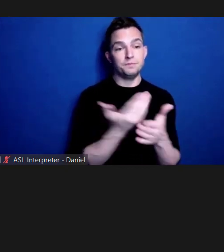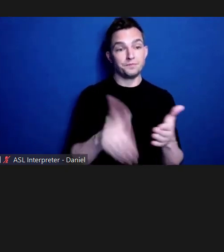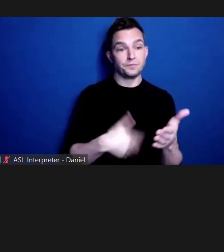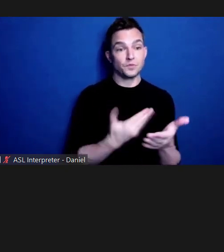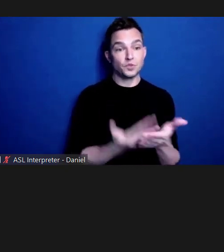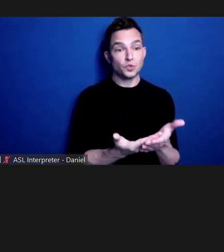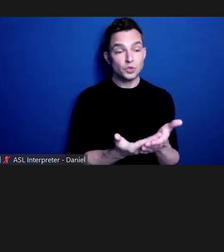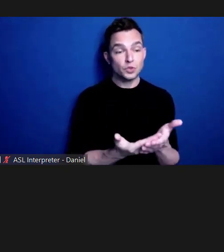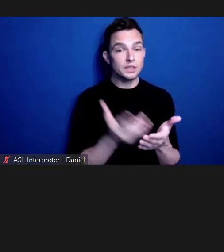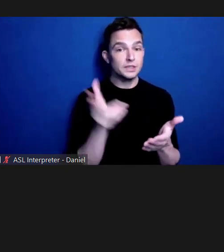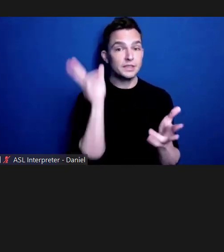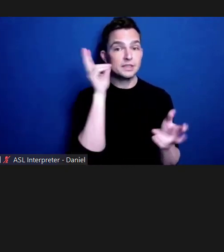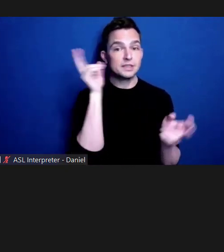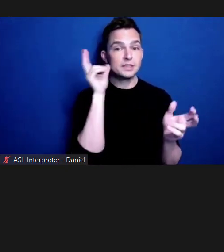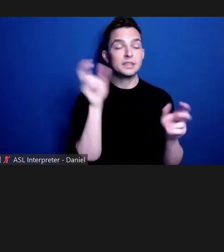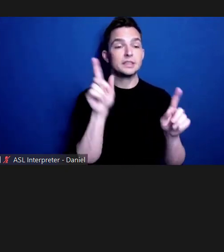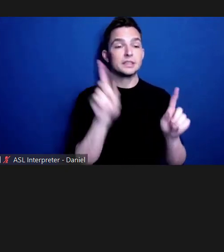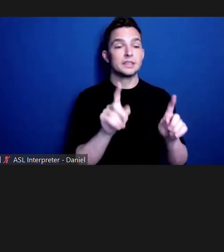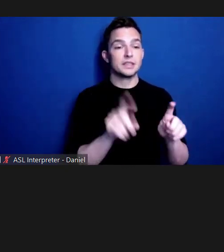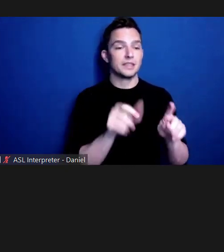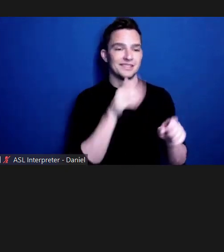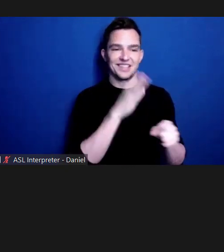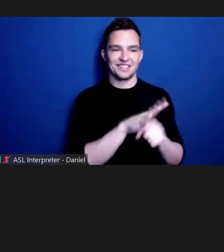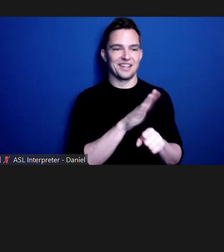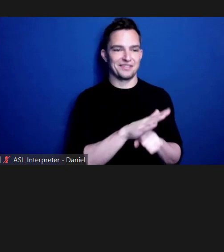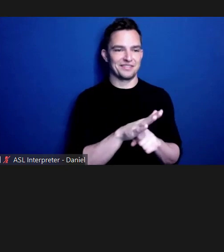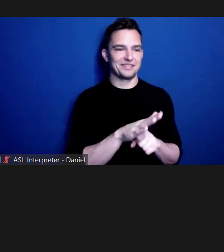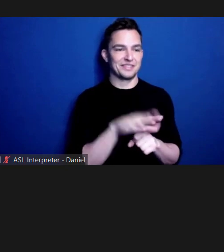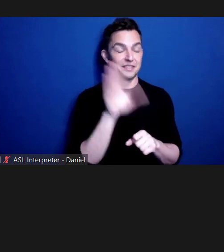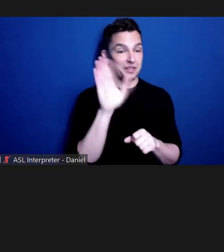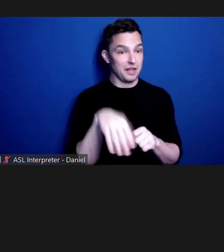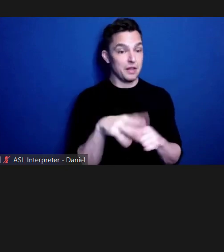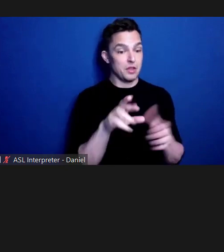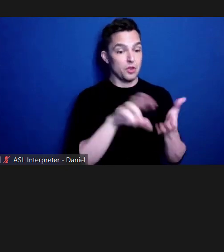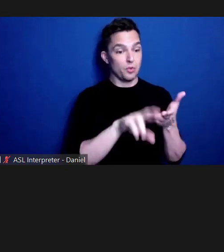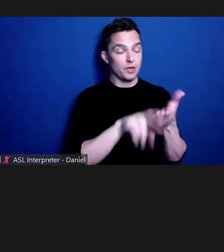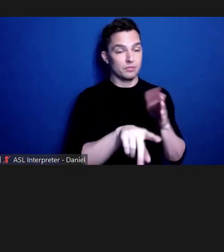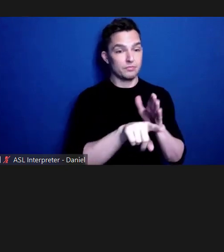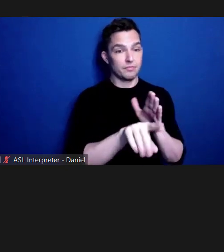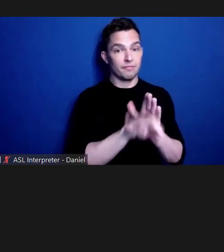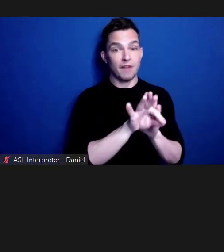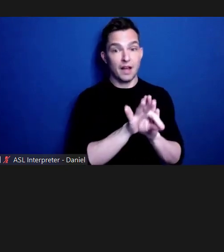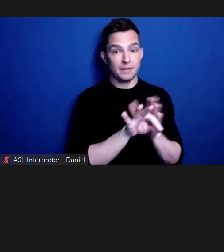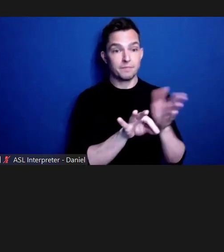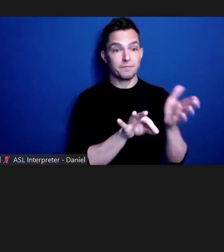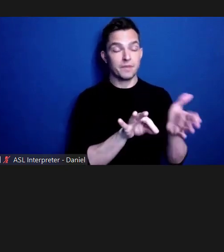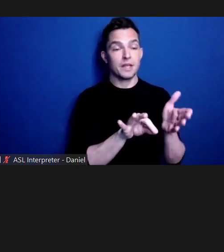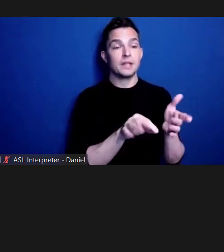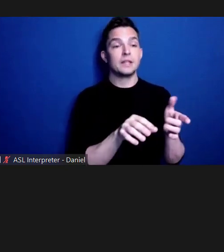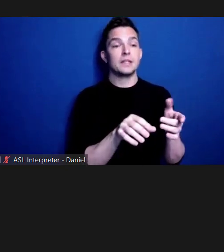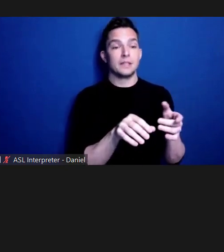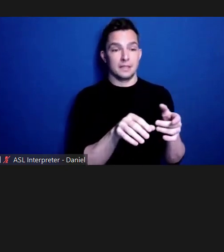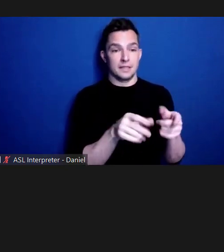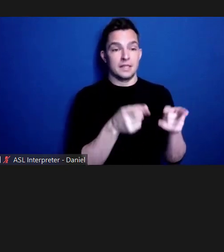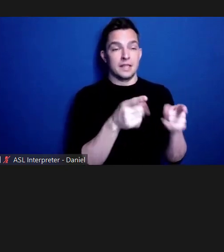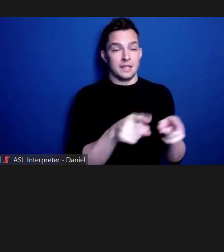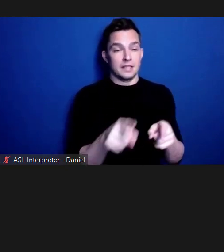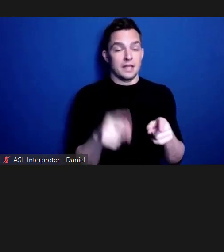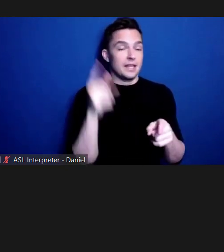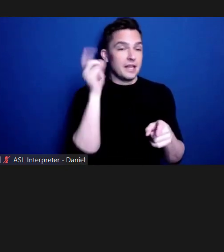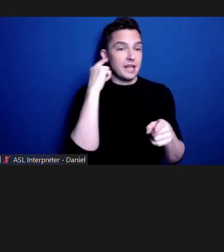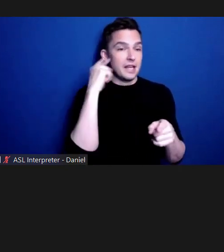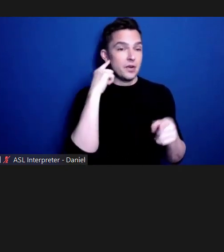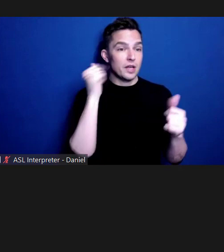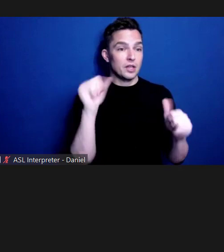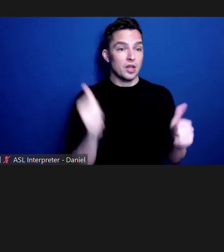isn't enough, because the research suggests that the incidence of permanent hearing loss actually doubles